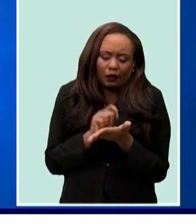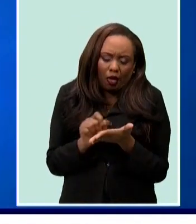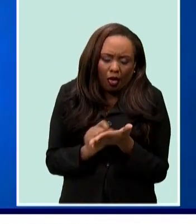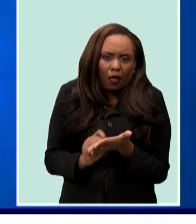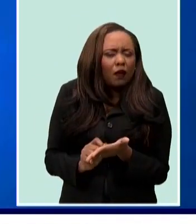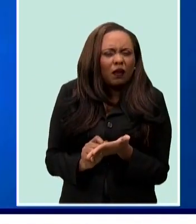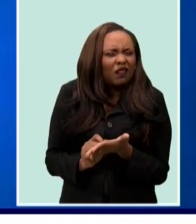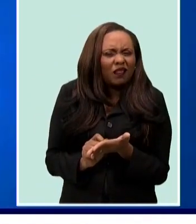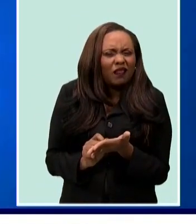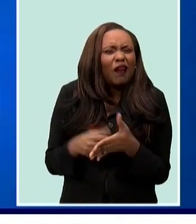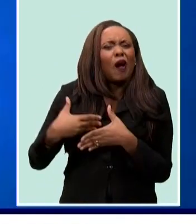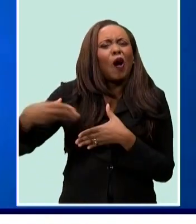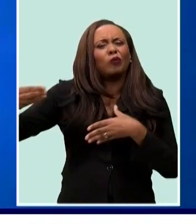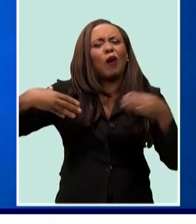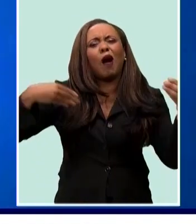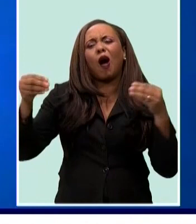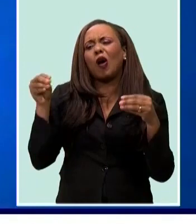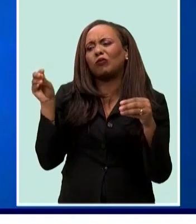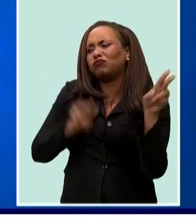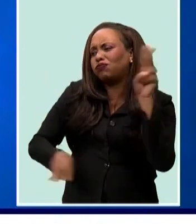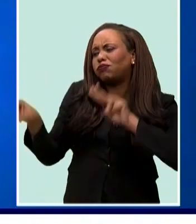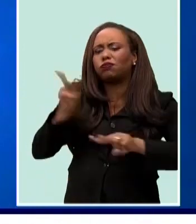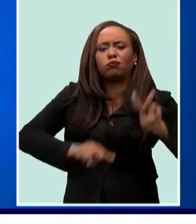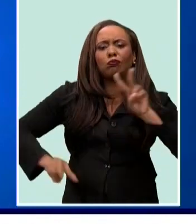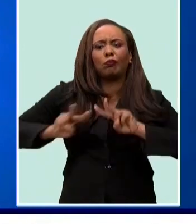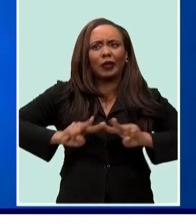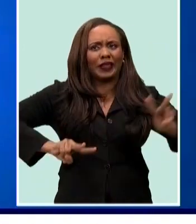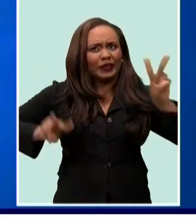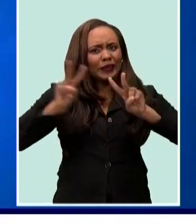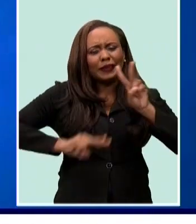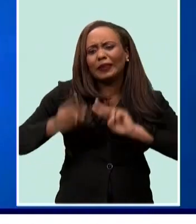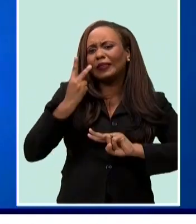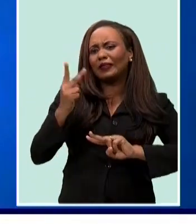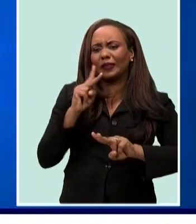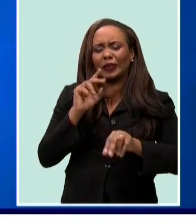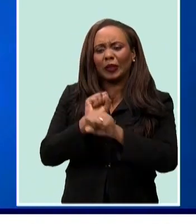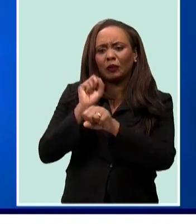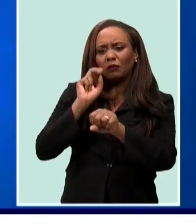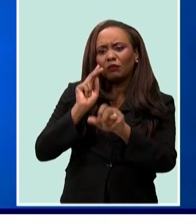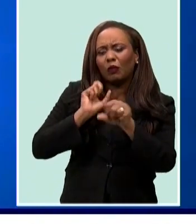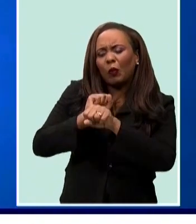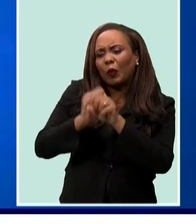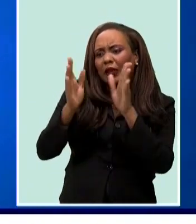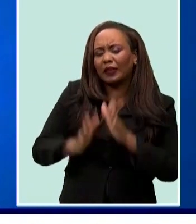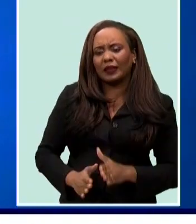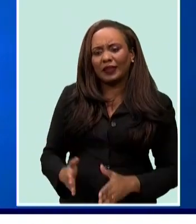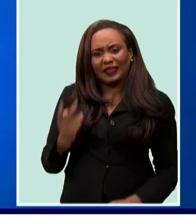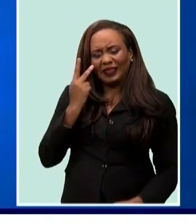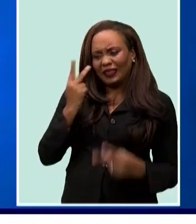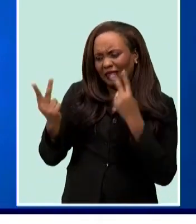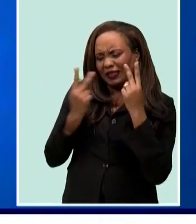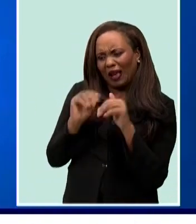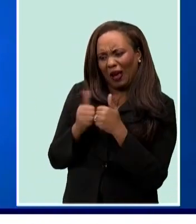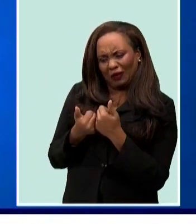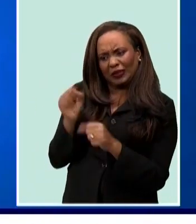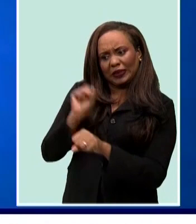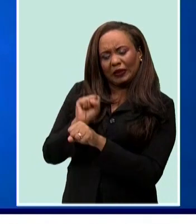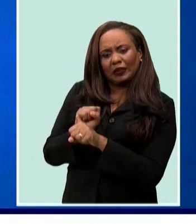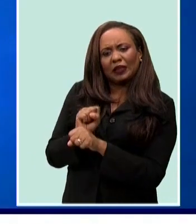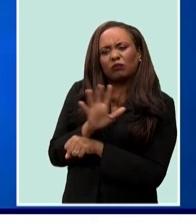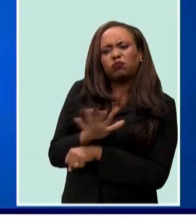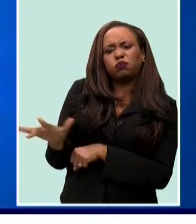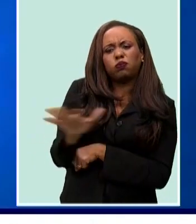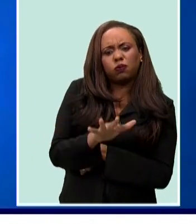where workers actually operate, and see for ourselves the